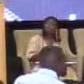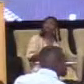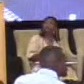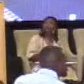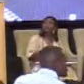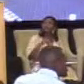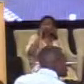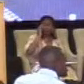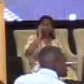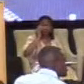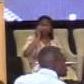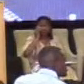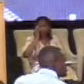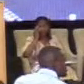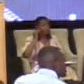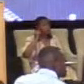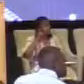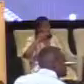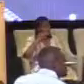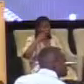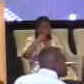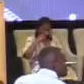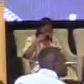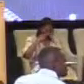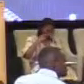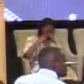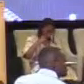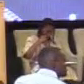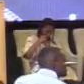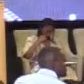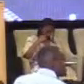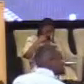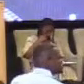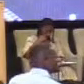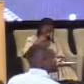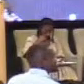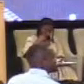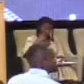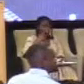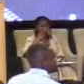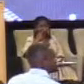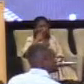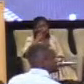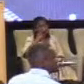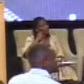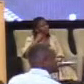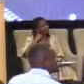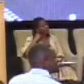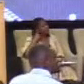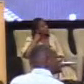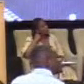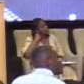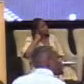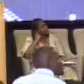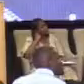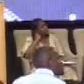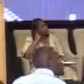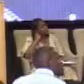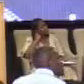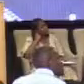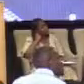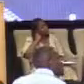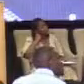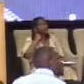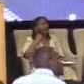answer you. Because at the same time, I'm also a pilot in training. Fantastic. Me and you will have a conversation afterwards.